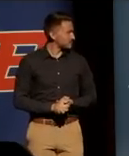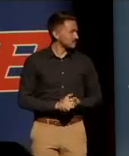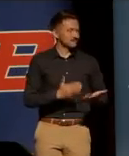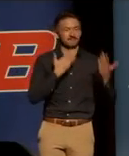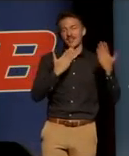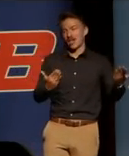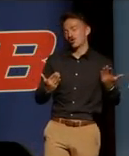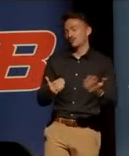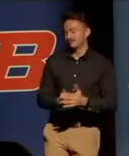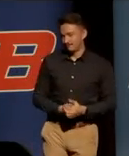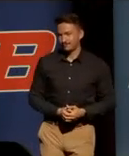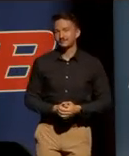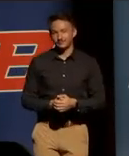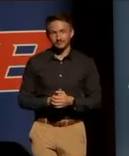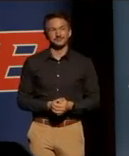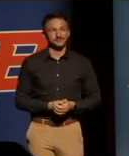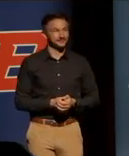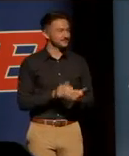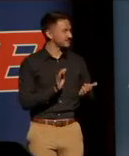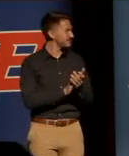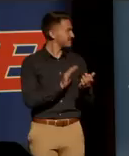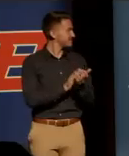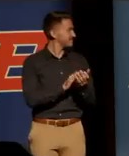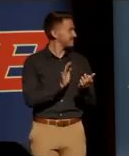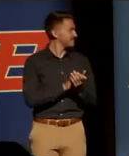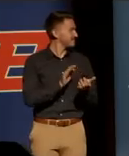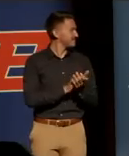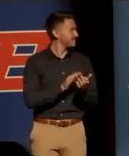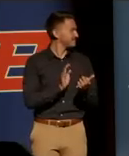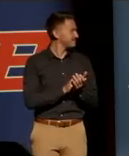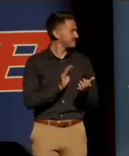Thank you. Thank you.